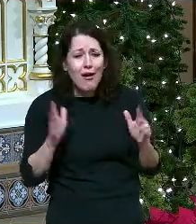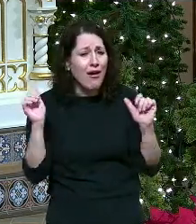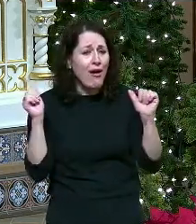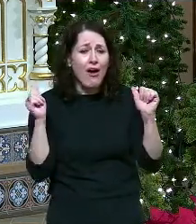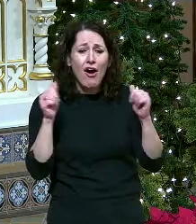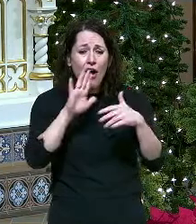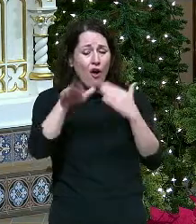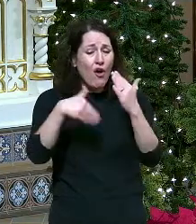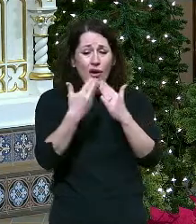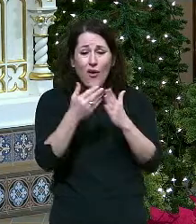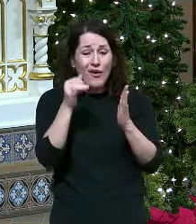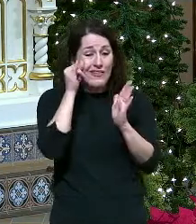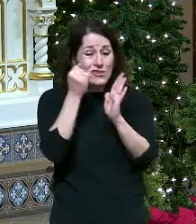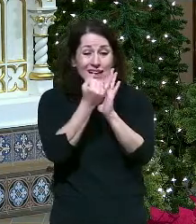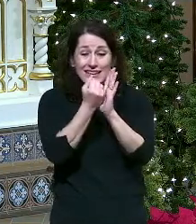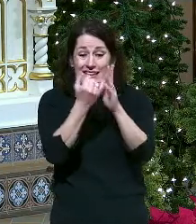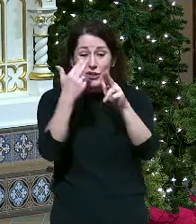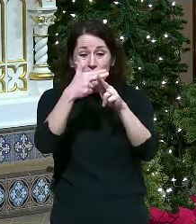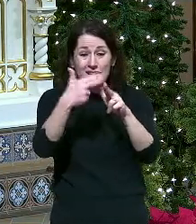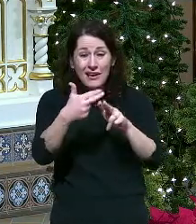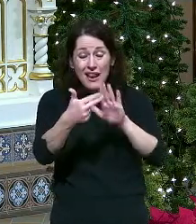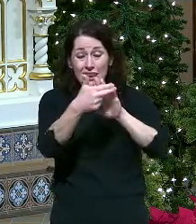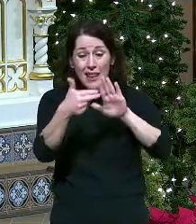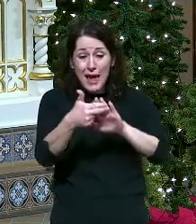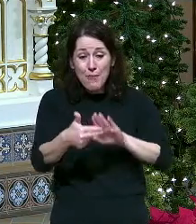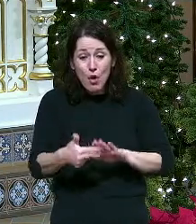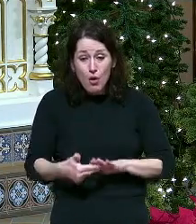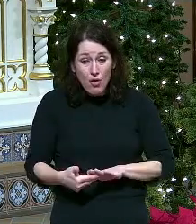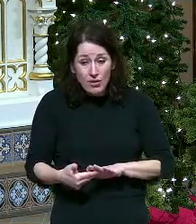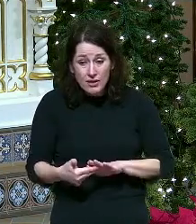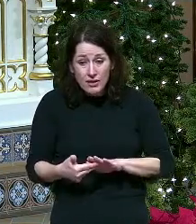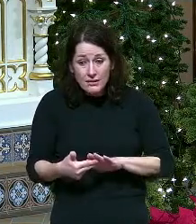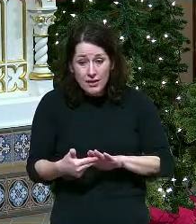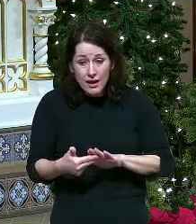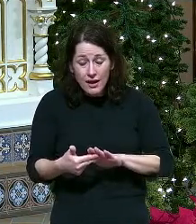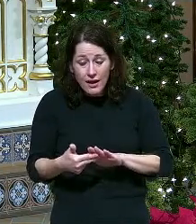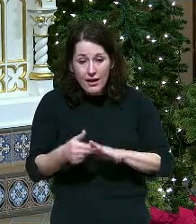all of those identities flow from